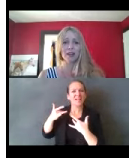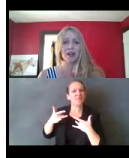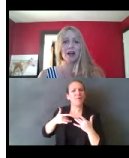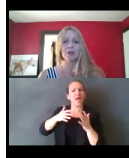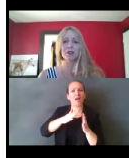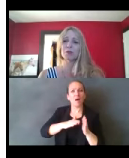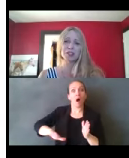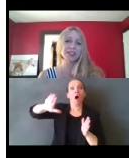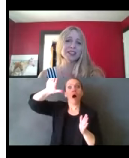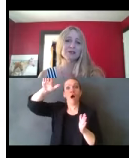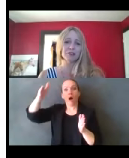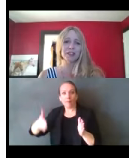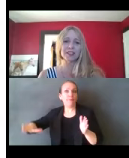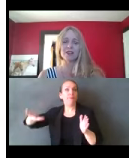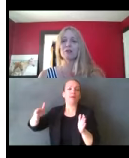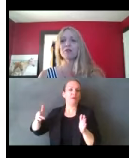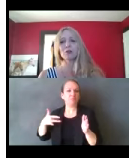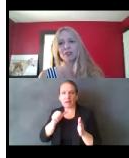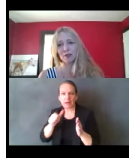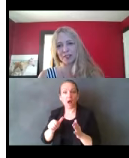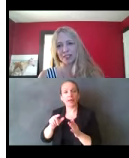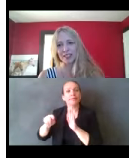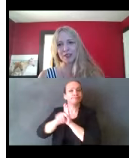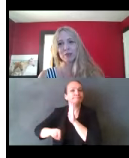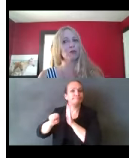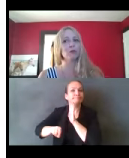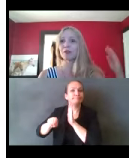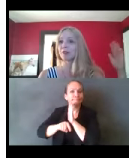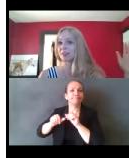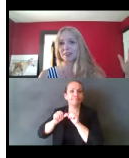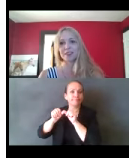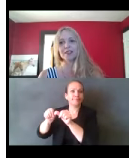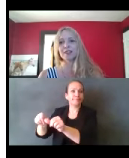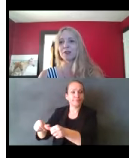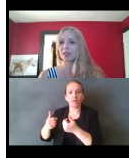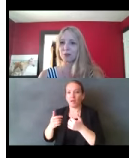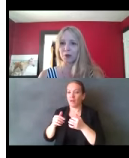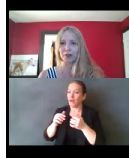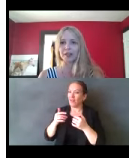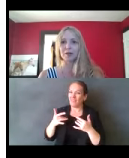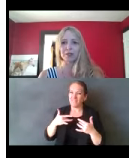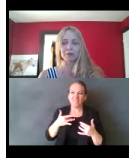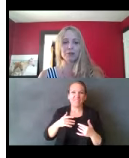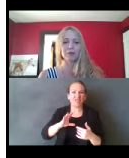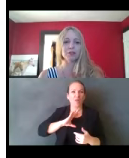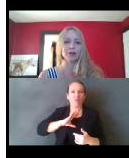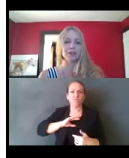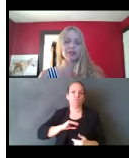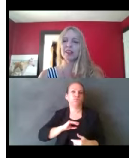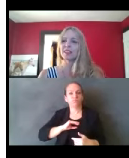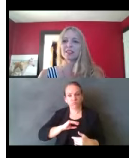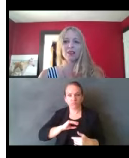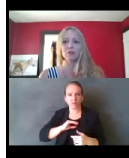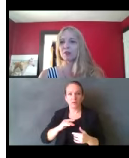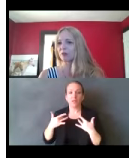way. There's persistent feelings of low self-esteem, worthlessness. That's another key word that comes up for me with